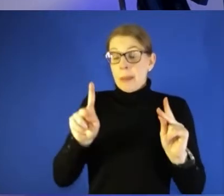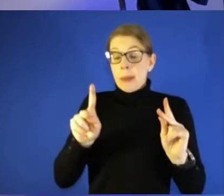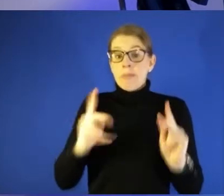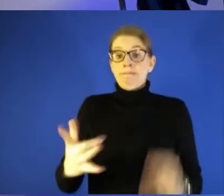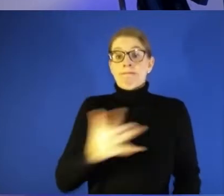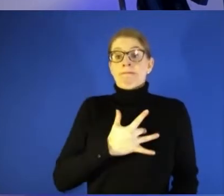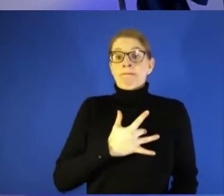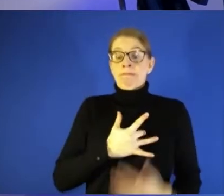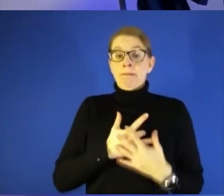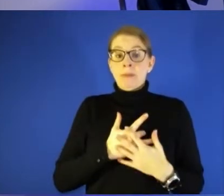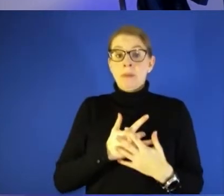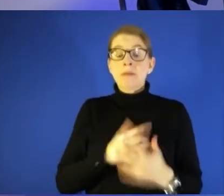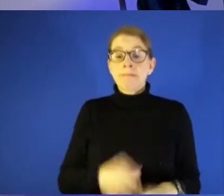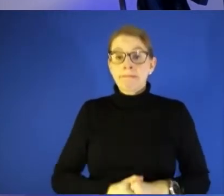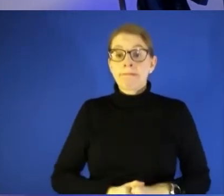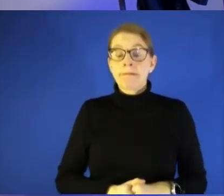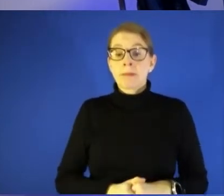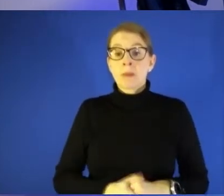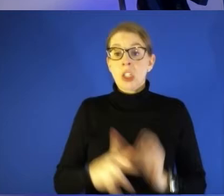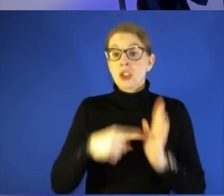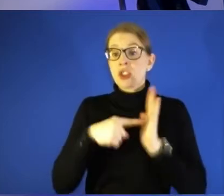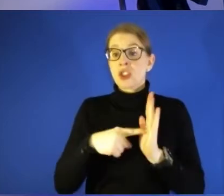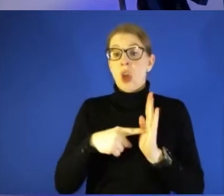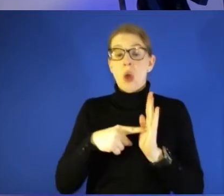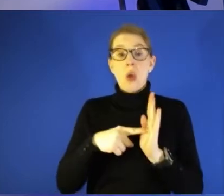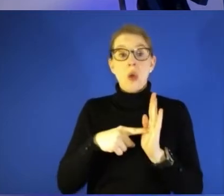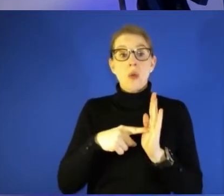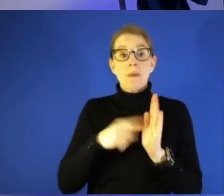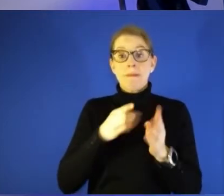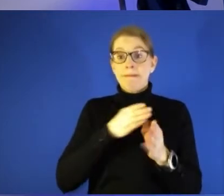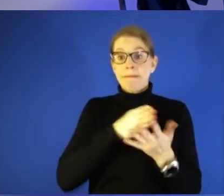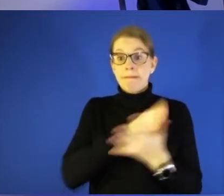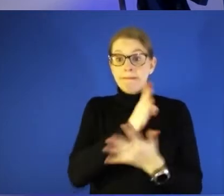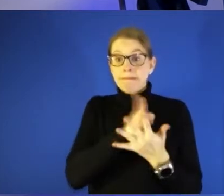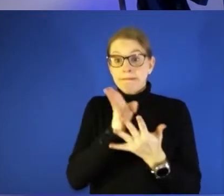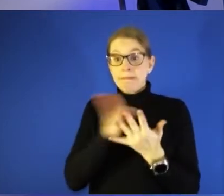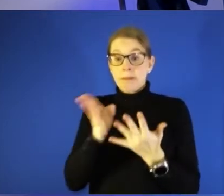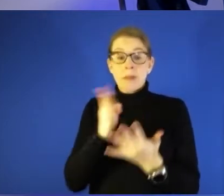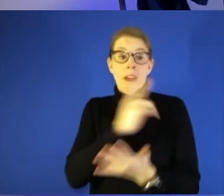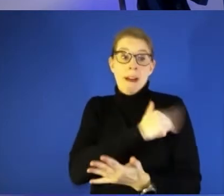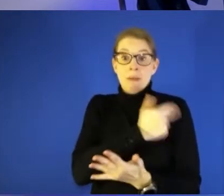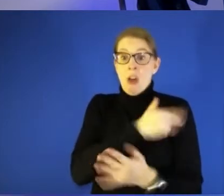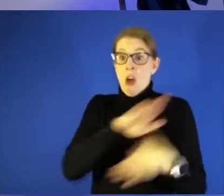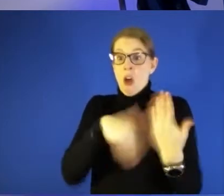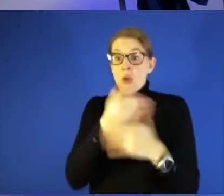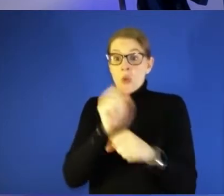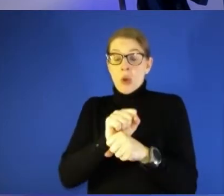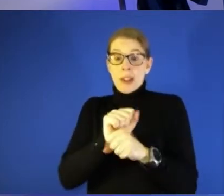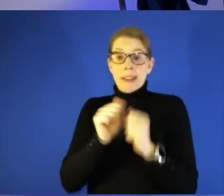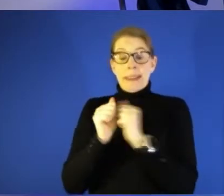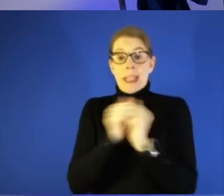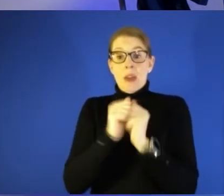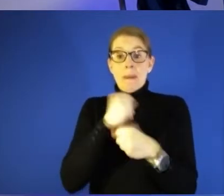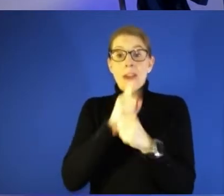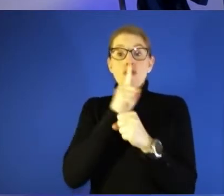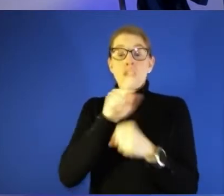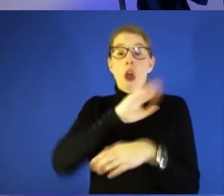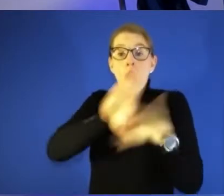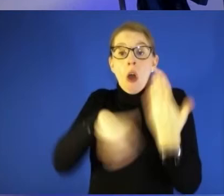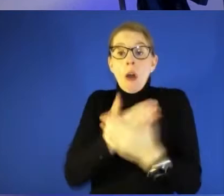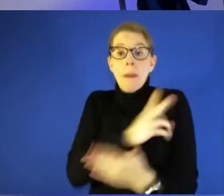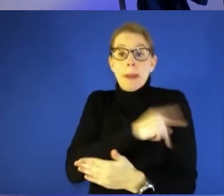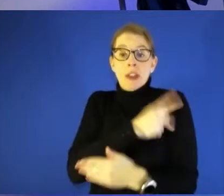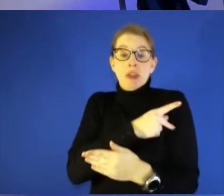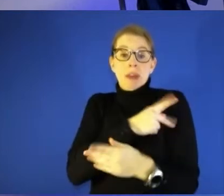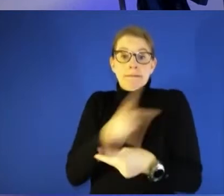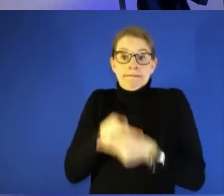to be cliche, but to show all areas of everyone working together to make sure all patients are taken care of. So Dr. Williamson and Amanda,